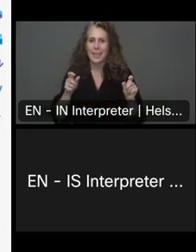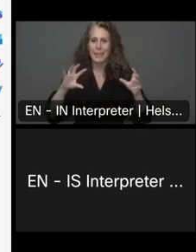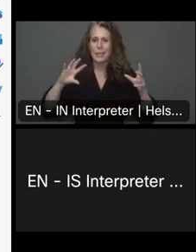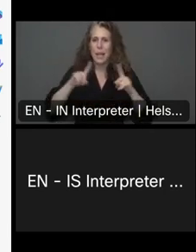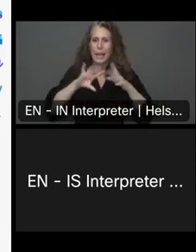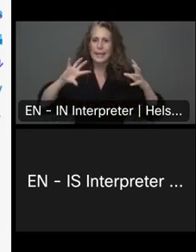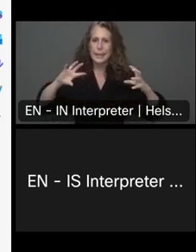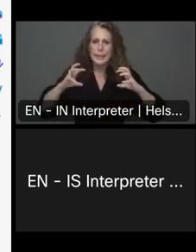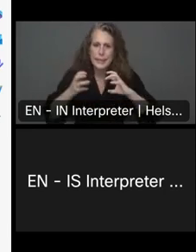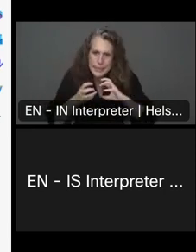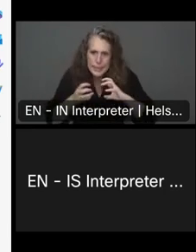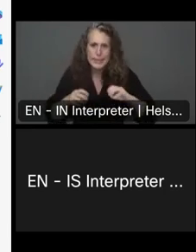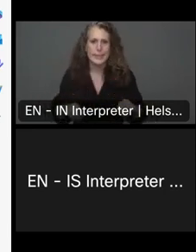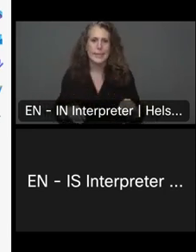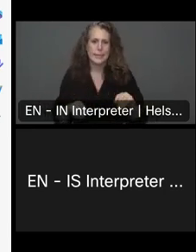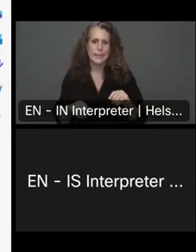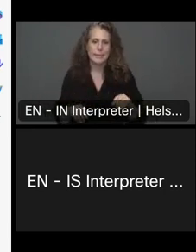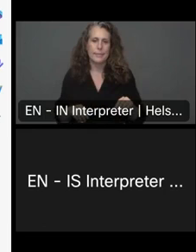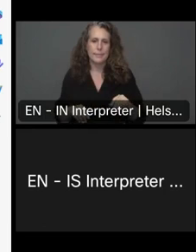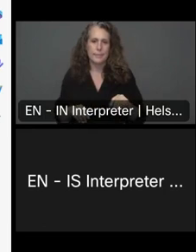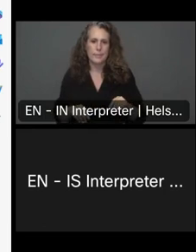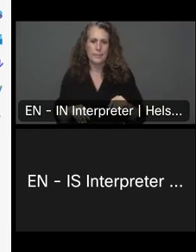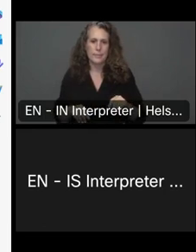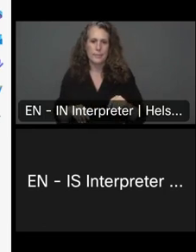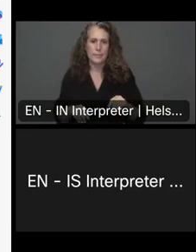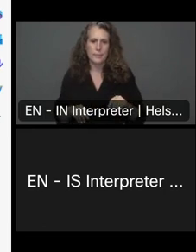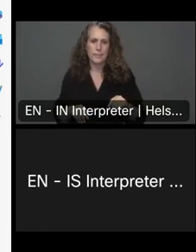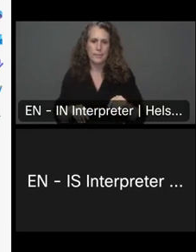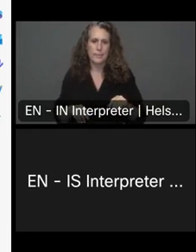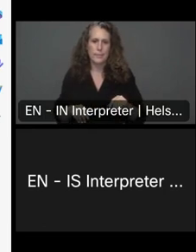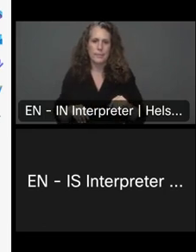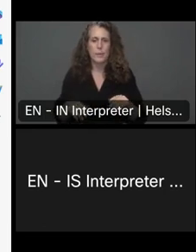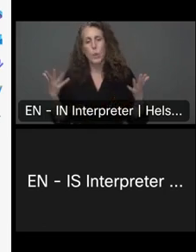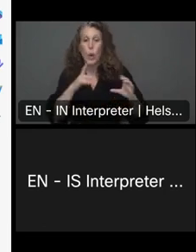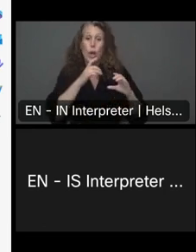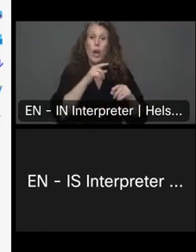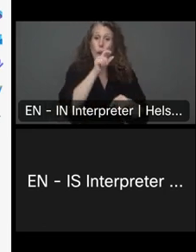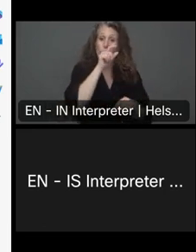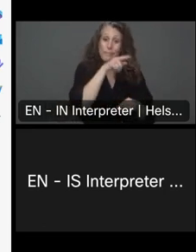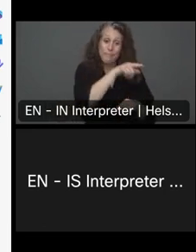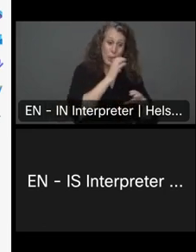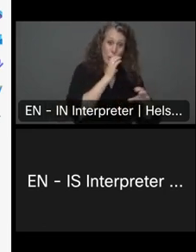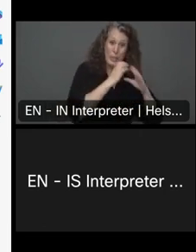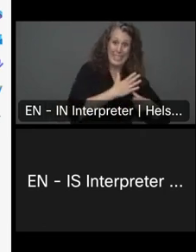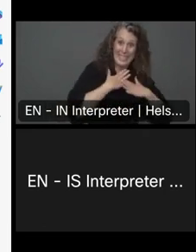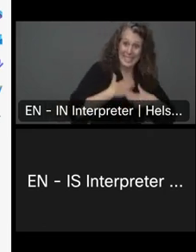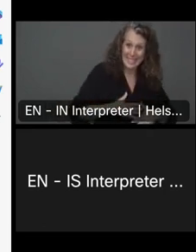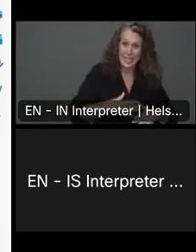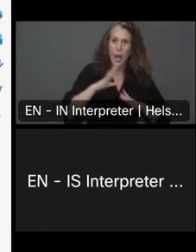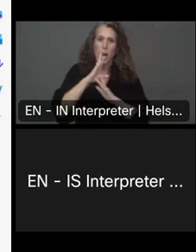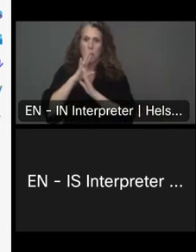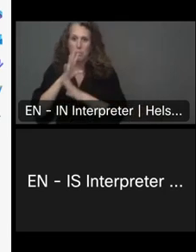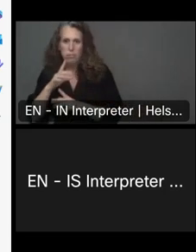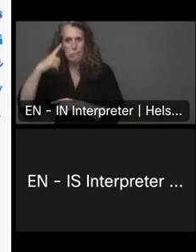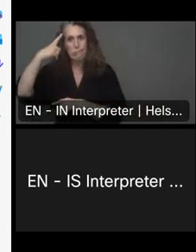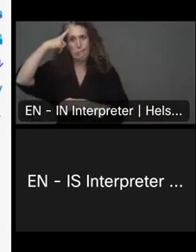So satisfy the trade-off between communicative needs on the one hand and articulatory and mental inertia on the